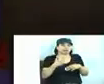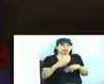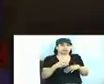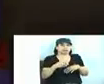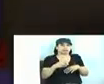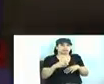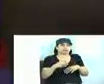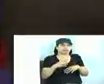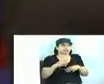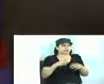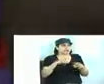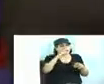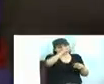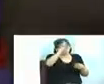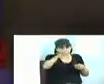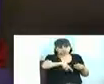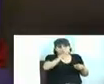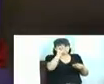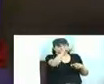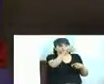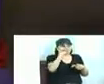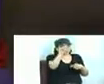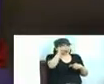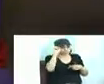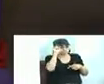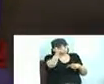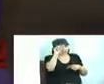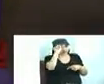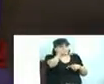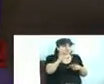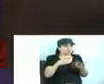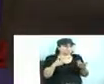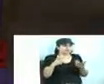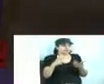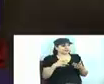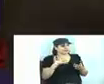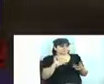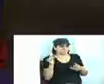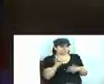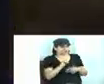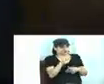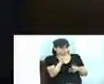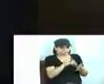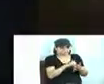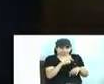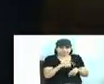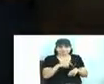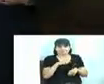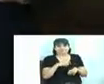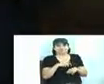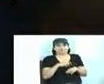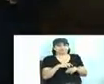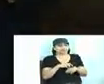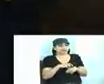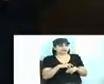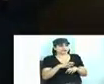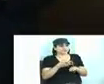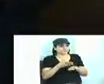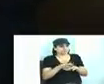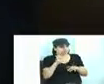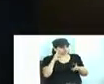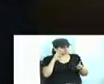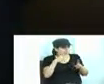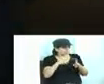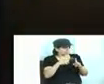4 or 5 times, but it felt like 5,000. And this overly optimistic facilitator